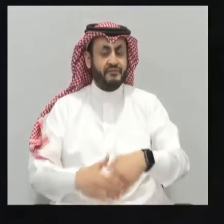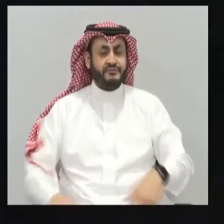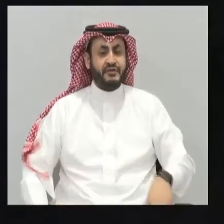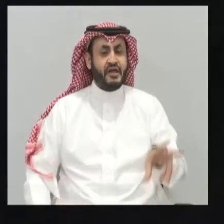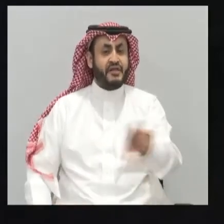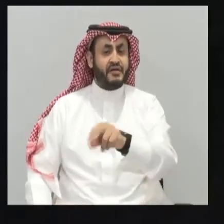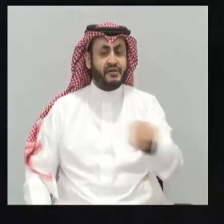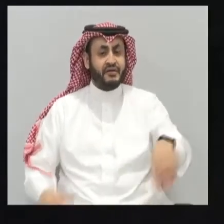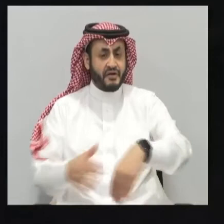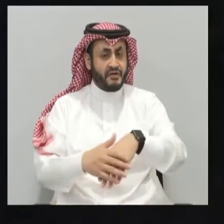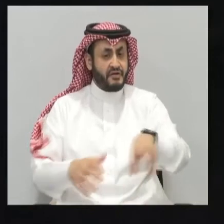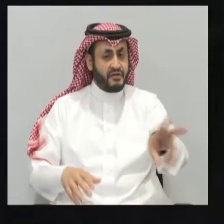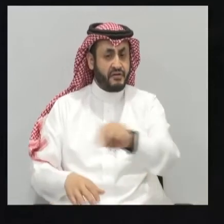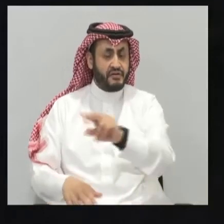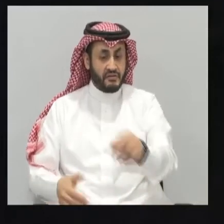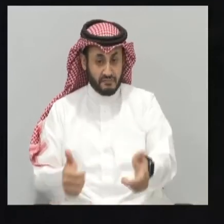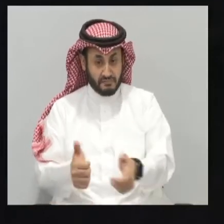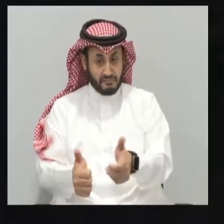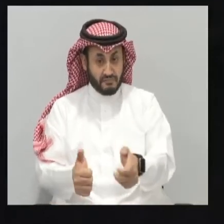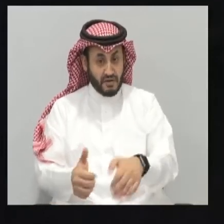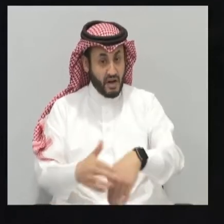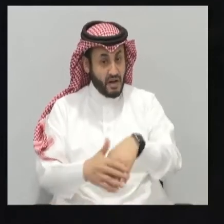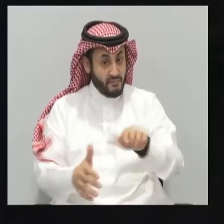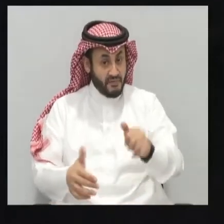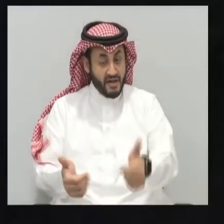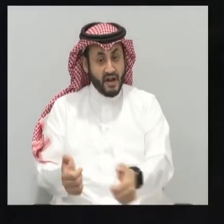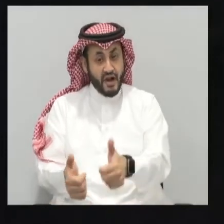they are sports players, but they are a